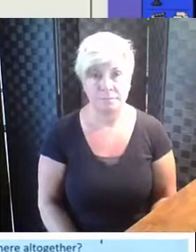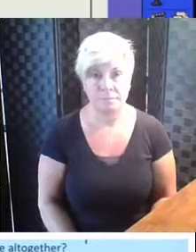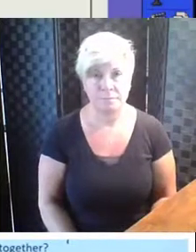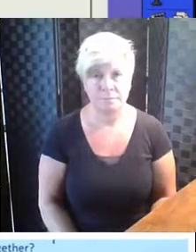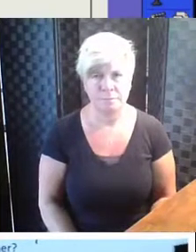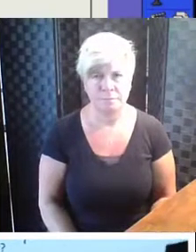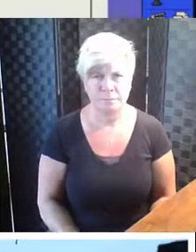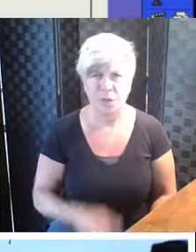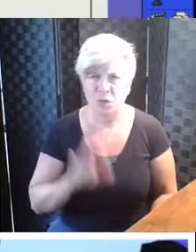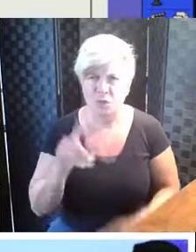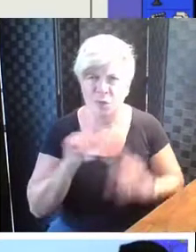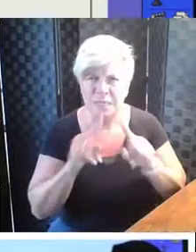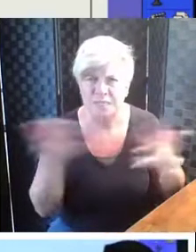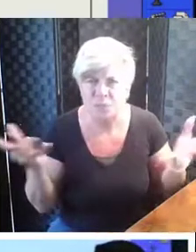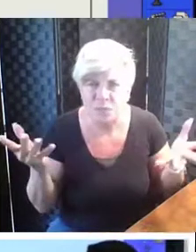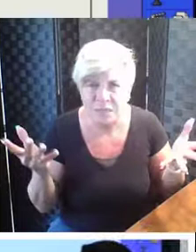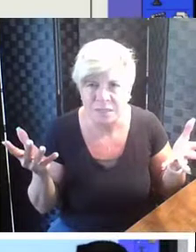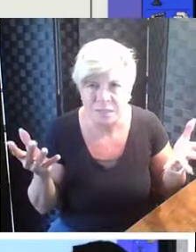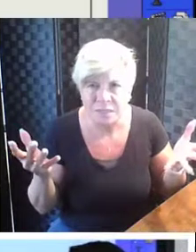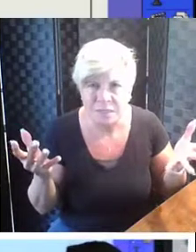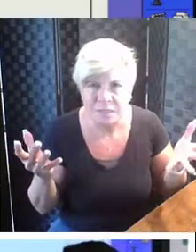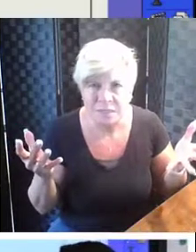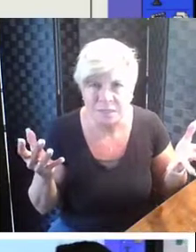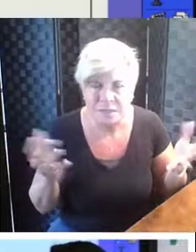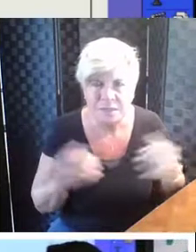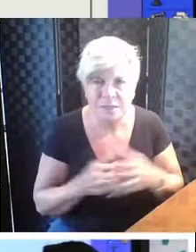What answer did you get?